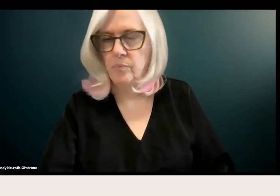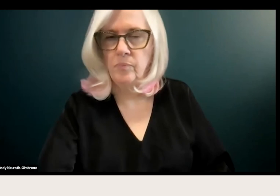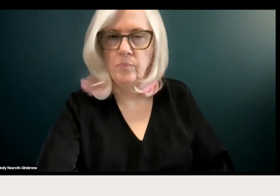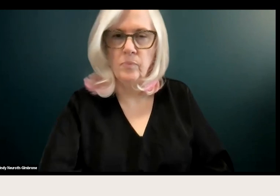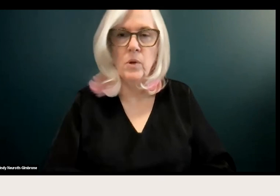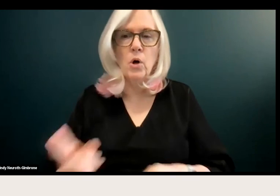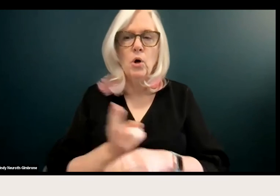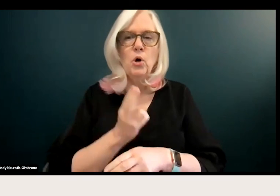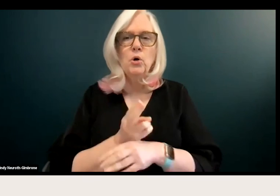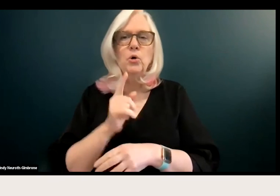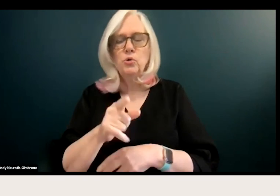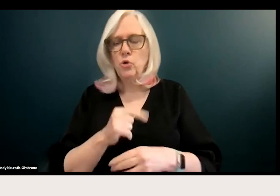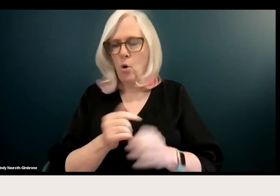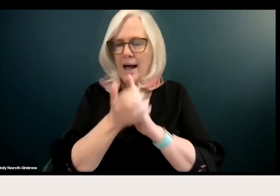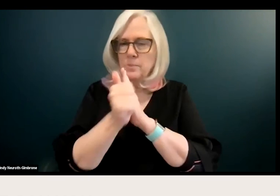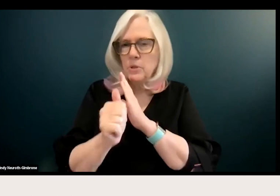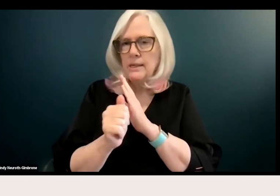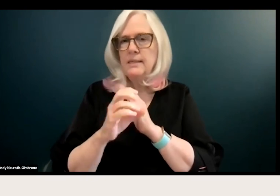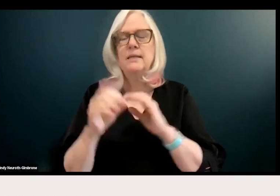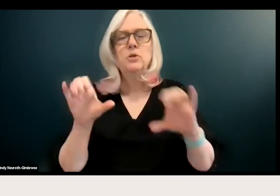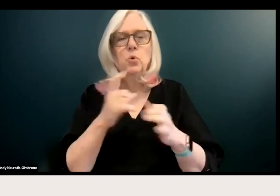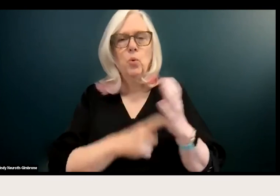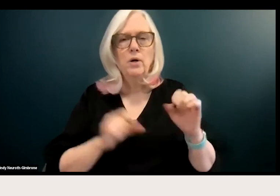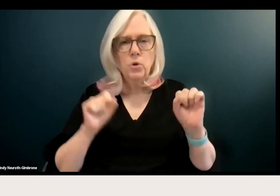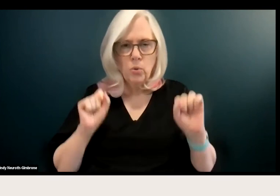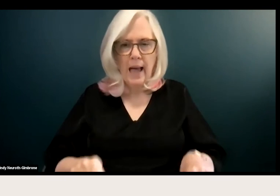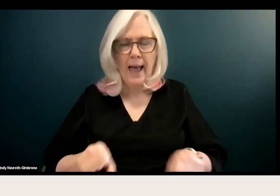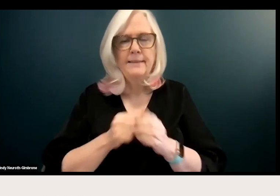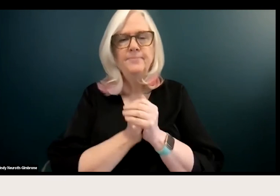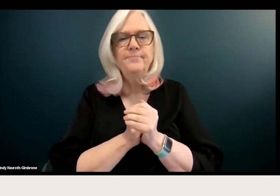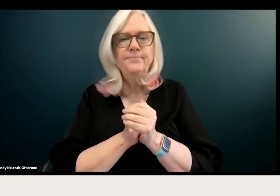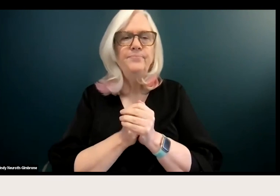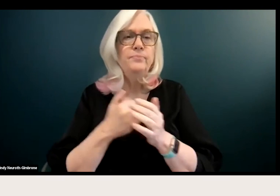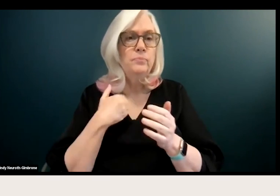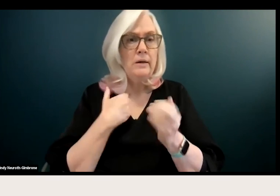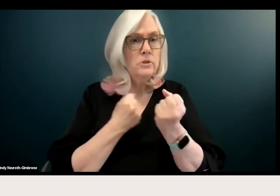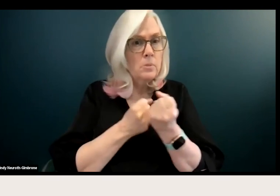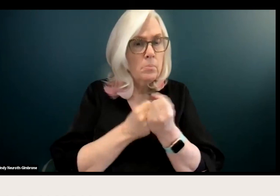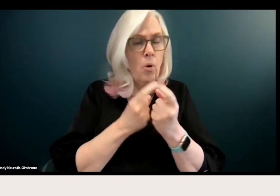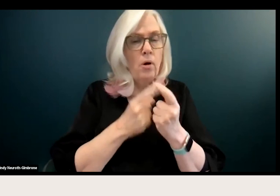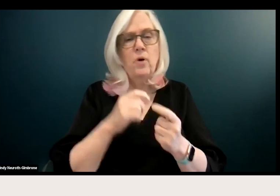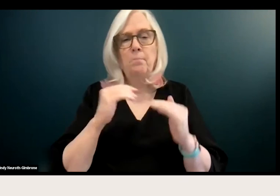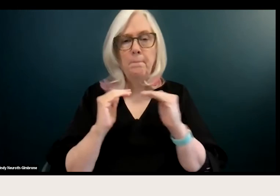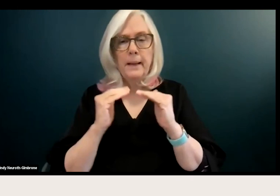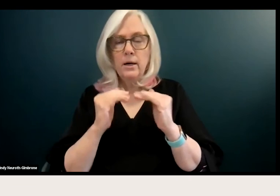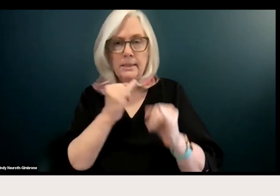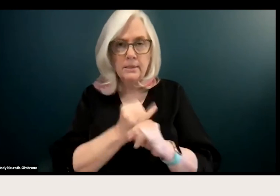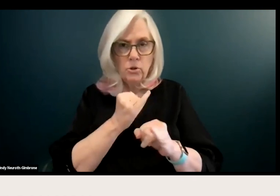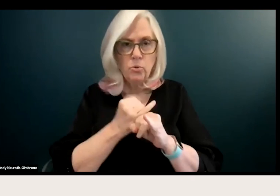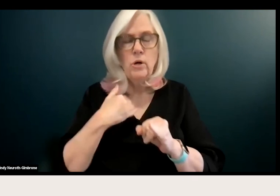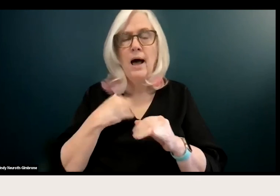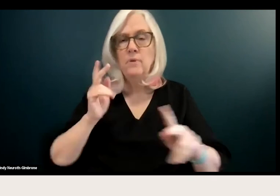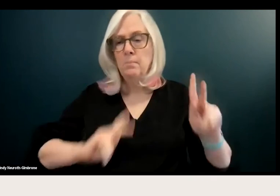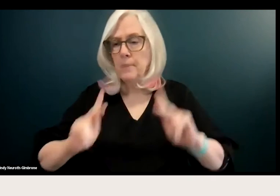There's always support at institutions, and if there isn't, there are support at peer institutions. There are other people out there who will help you. And